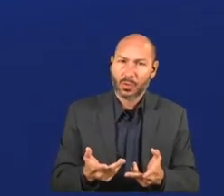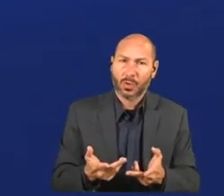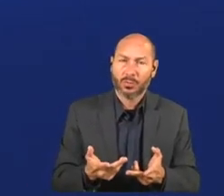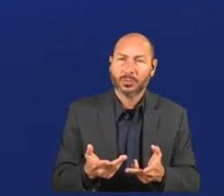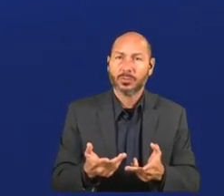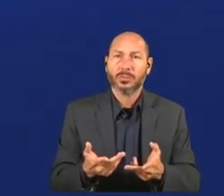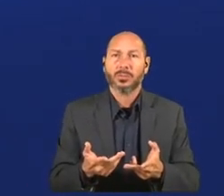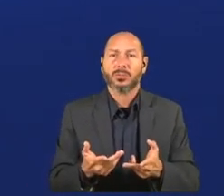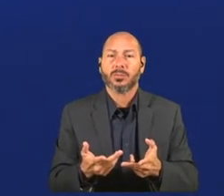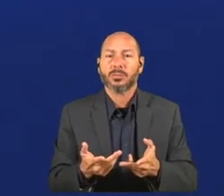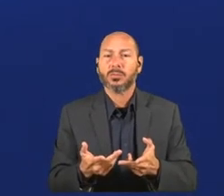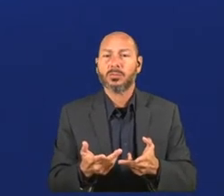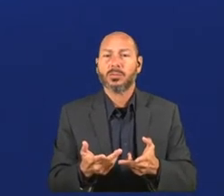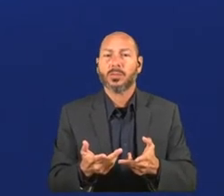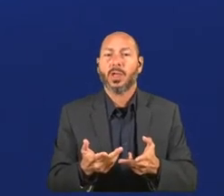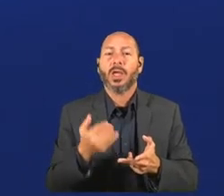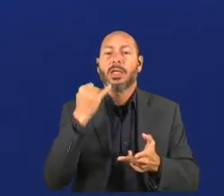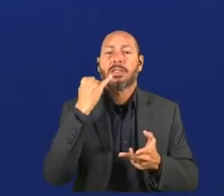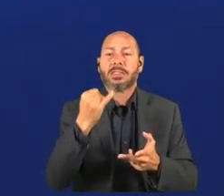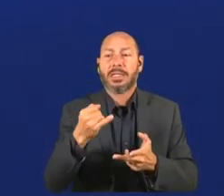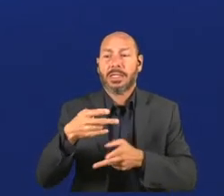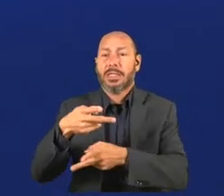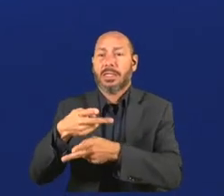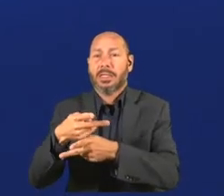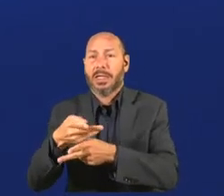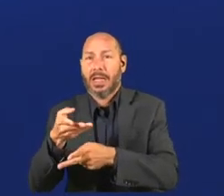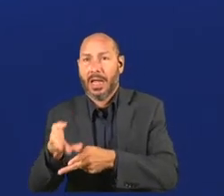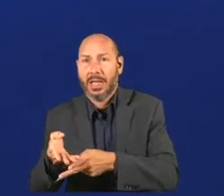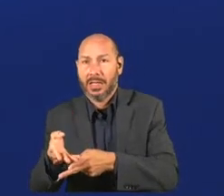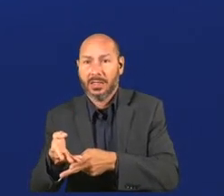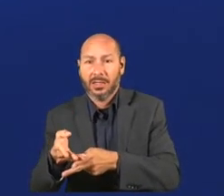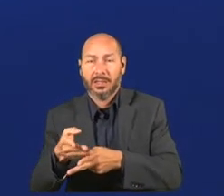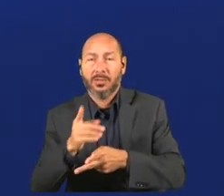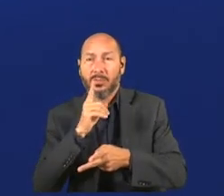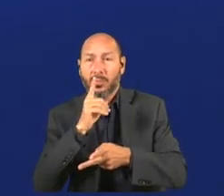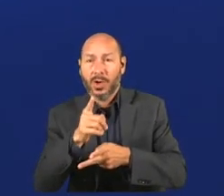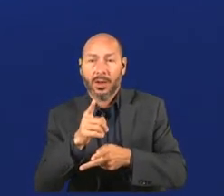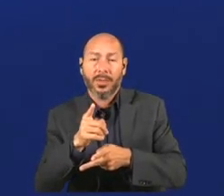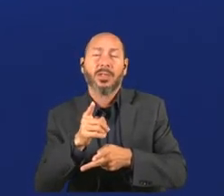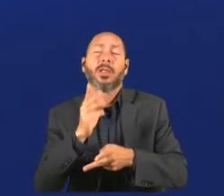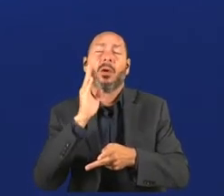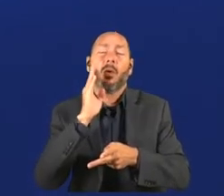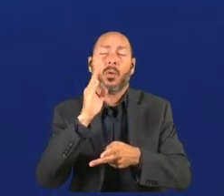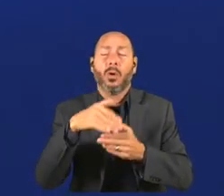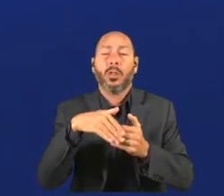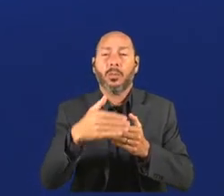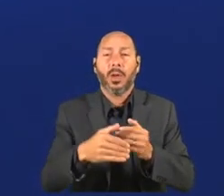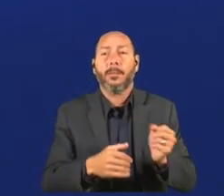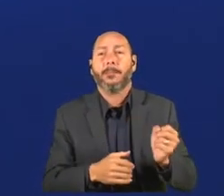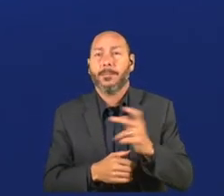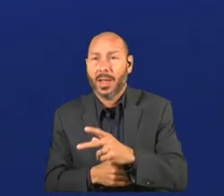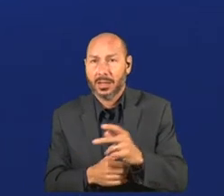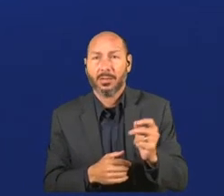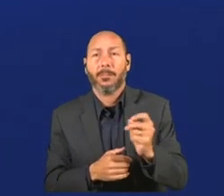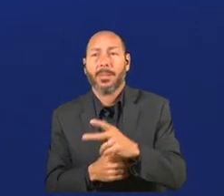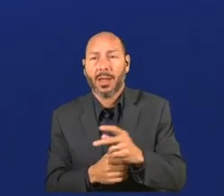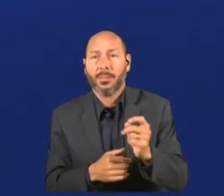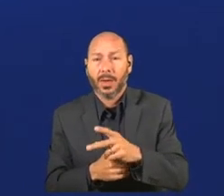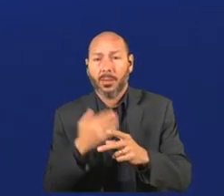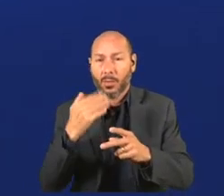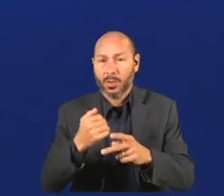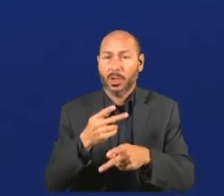room? They will come back because the disease was not addressed. And that is something that can actually be